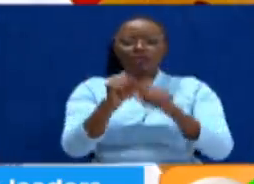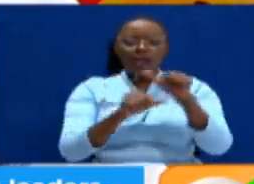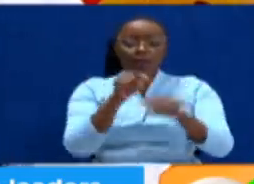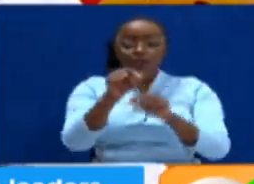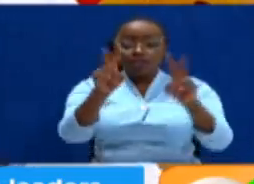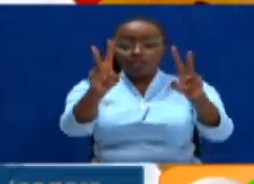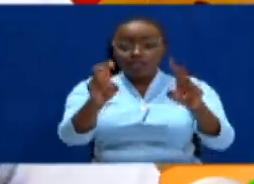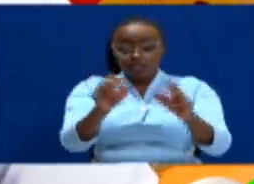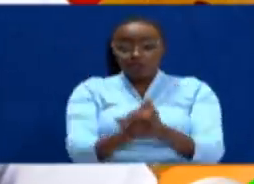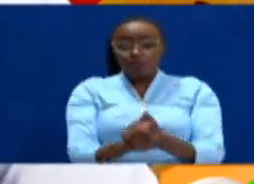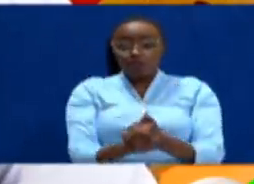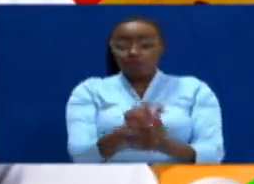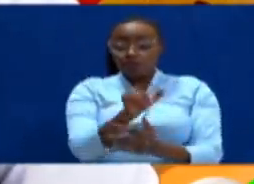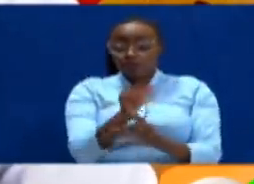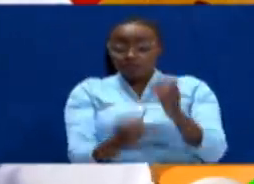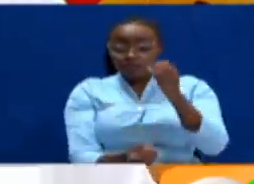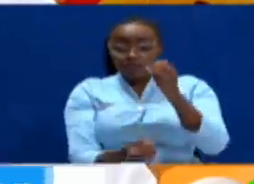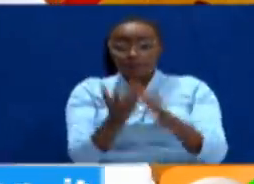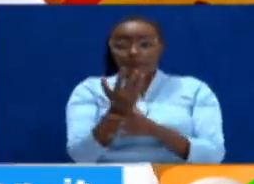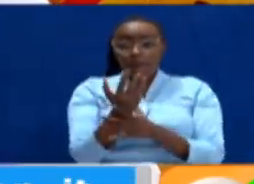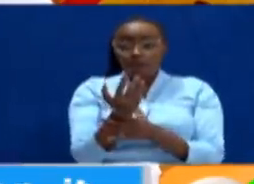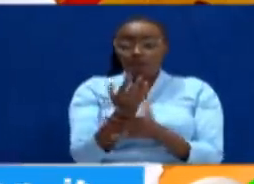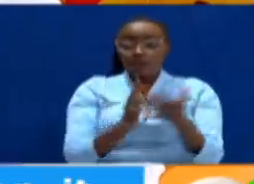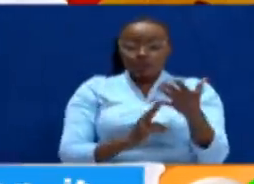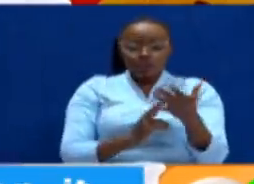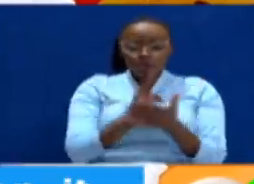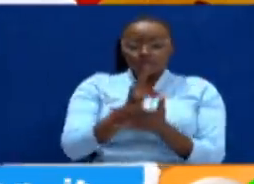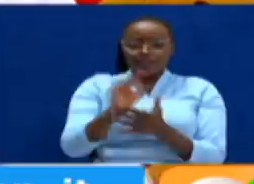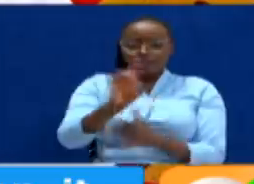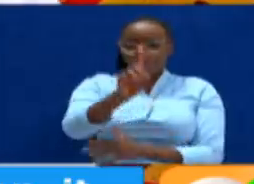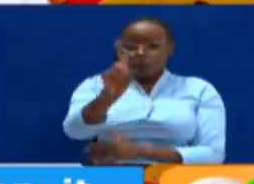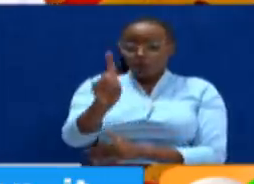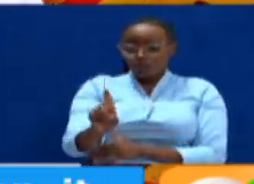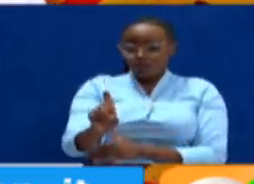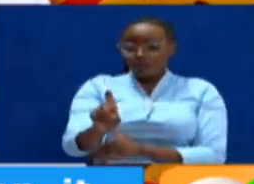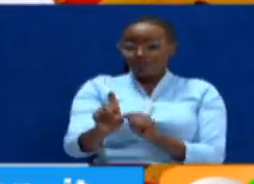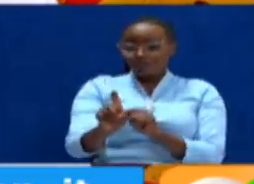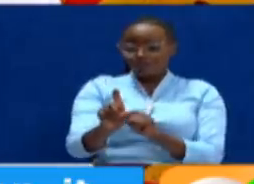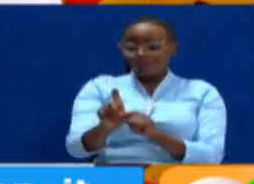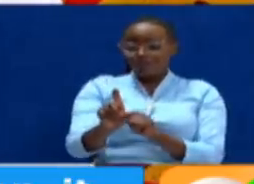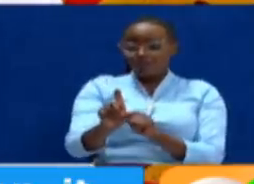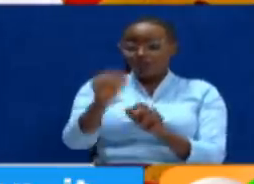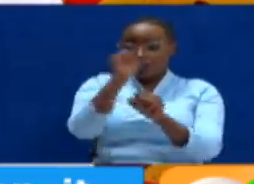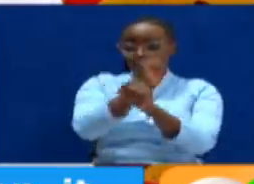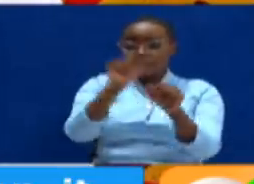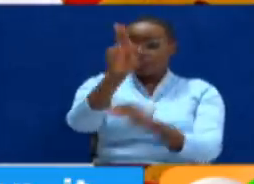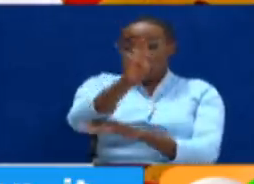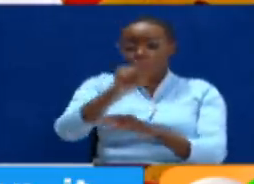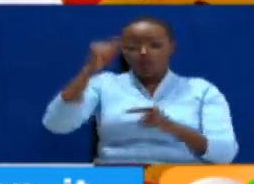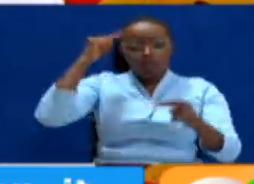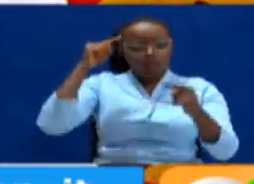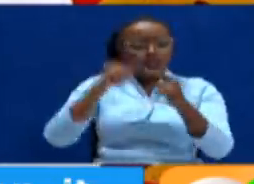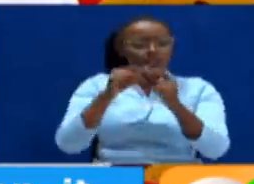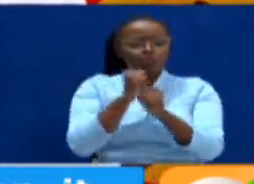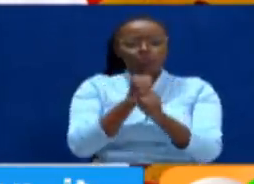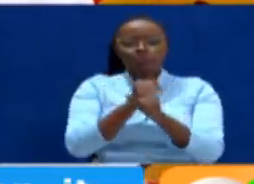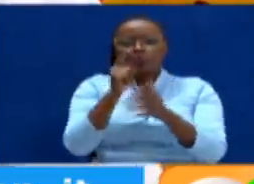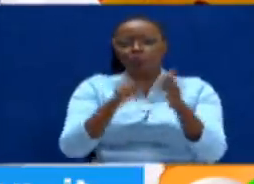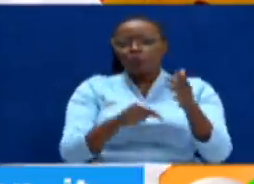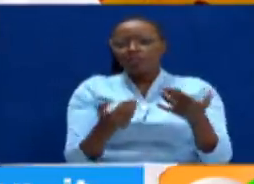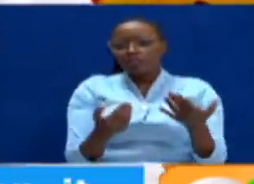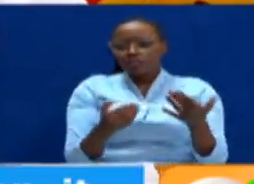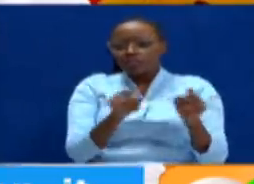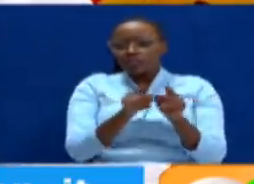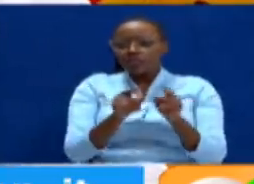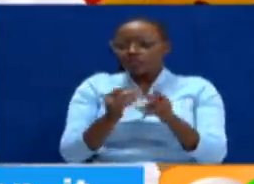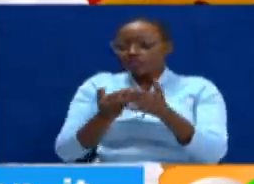that. And it brings out the legitimate question of what President Uhuru Kenyatta intends to do with the harvest